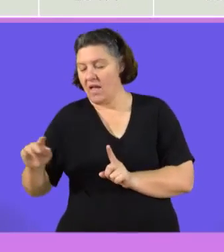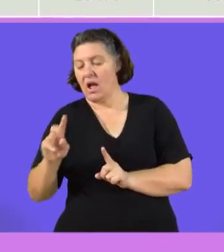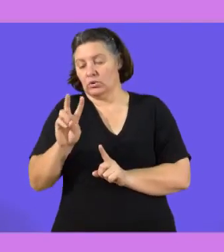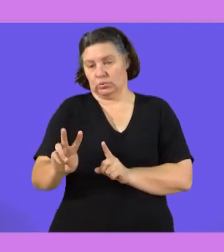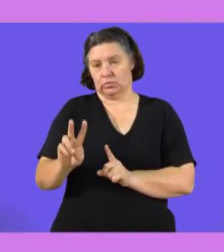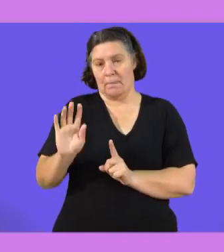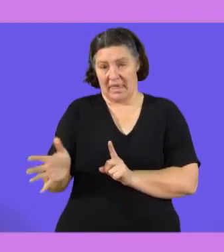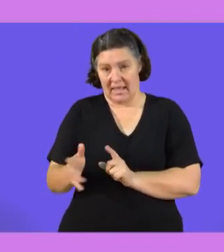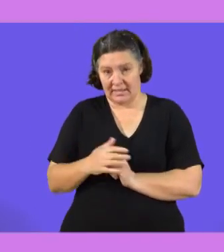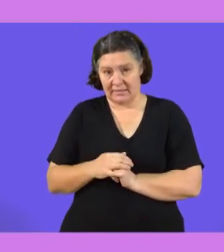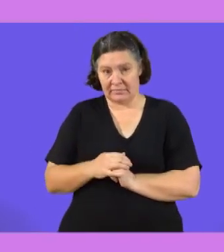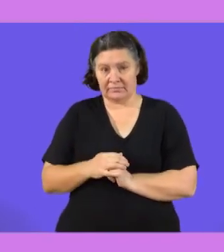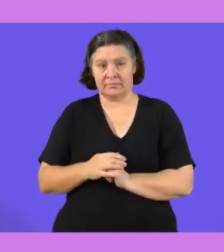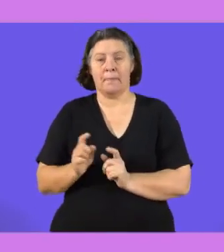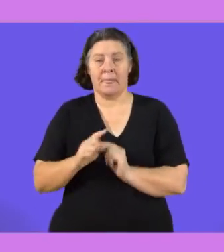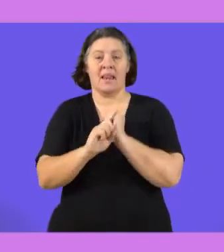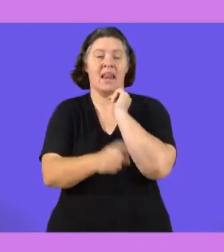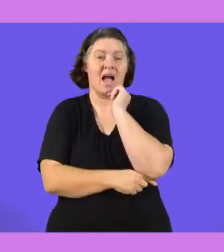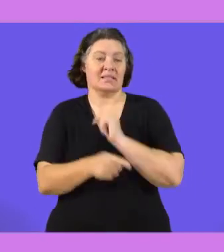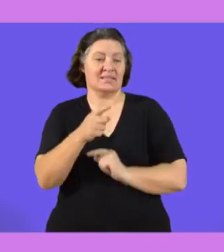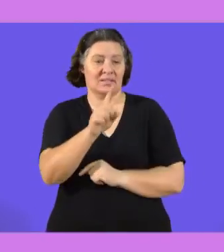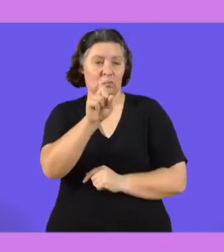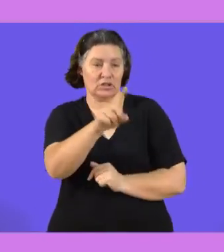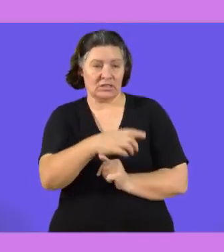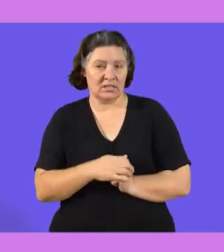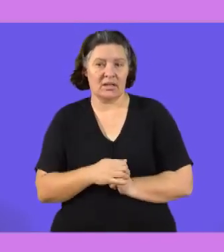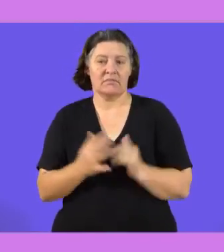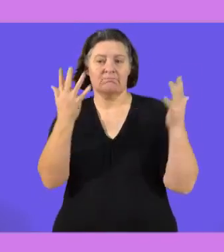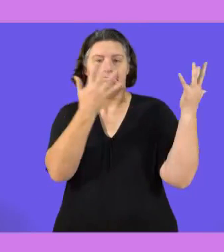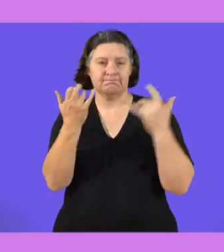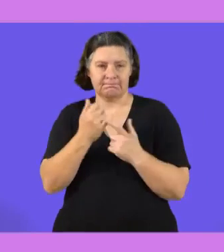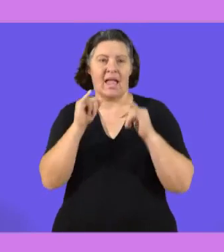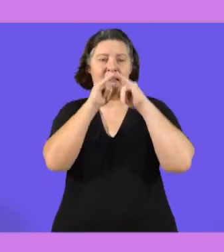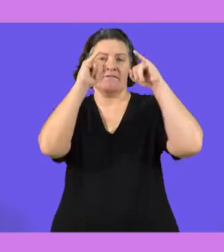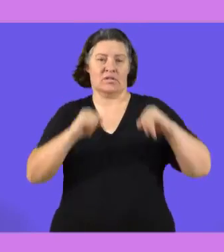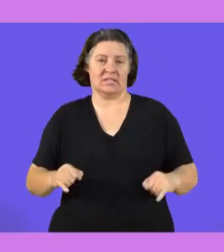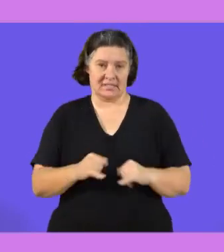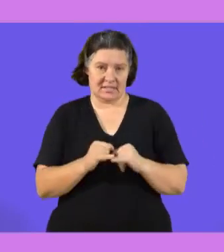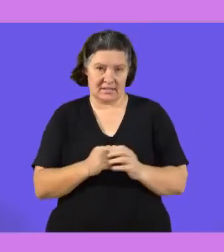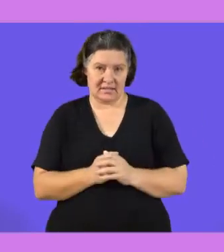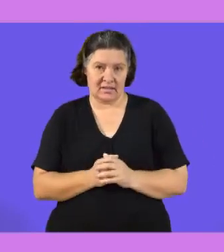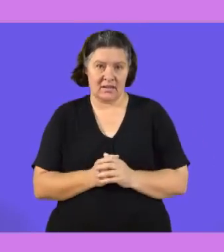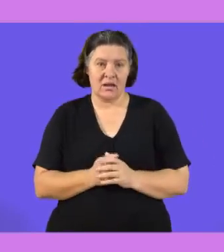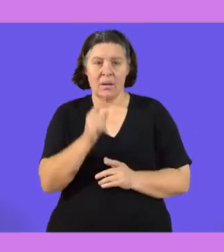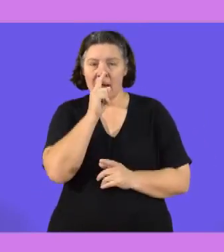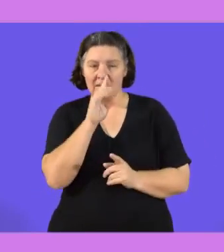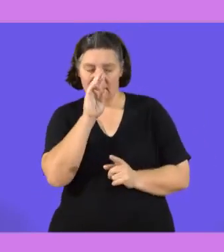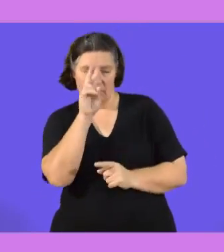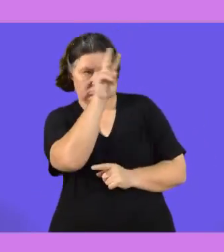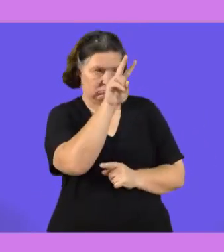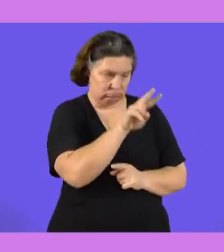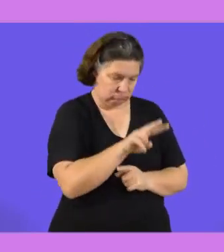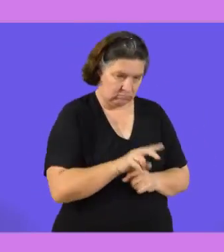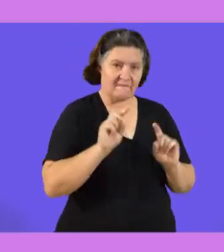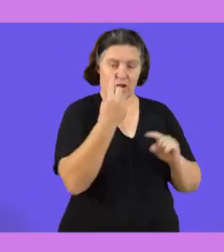lastly, let's look at one other question. Now we were working with the invoice. Again, get familiar with it first. Was